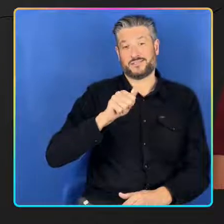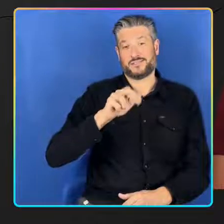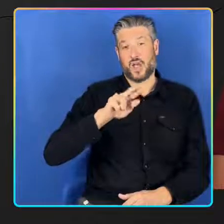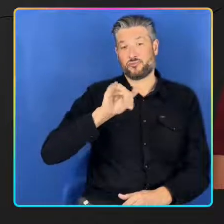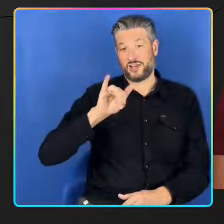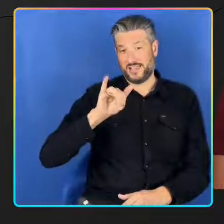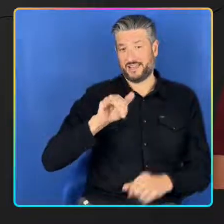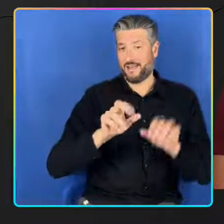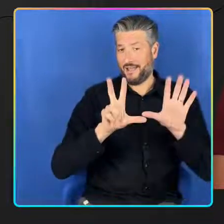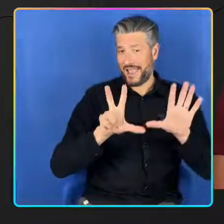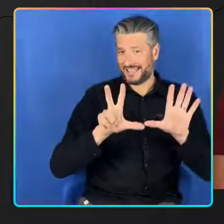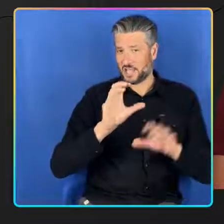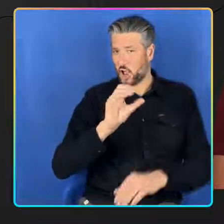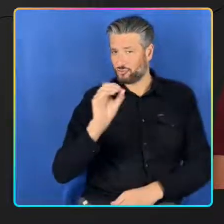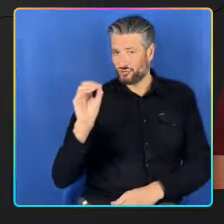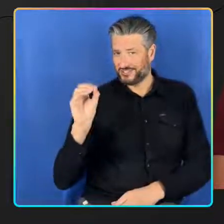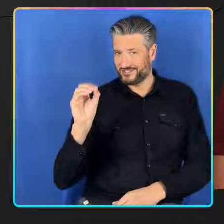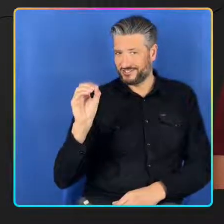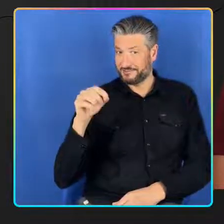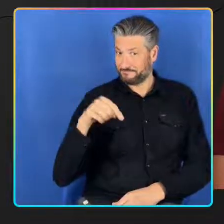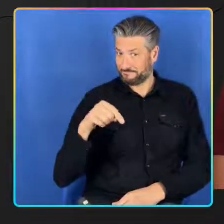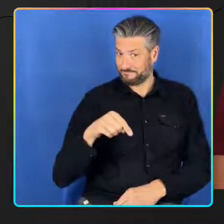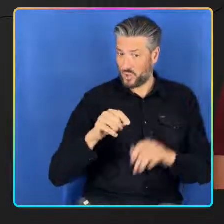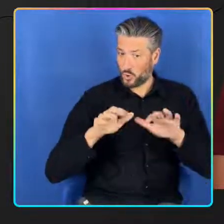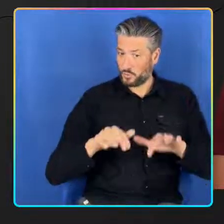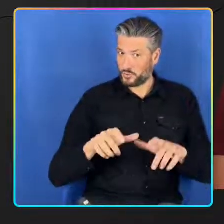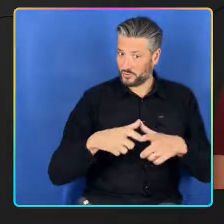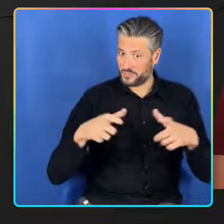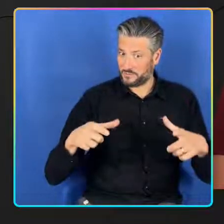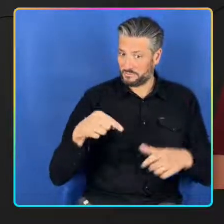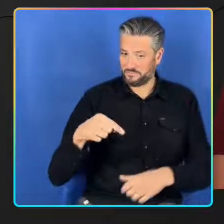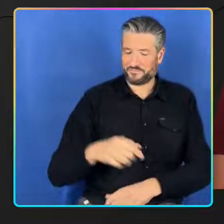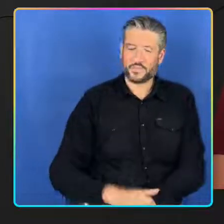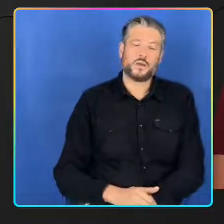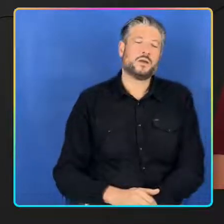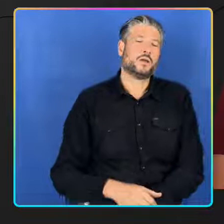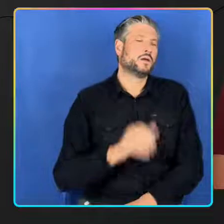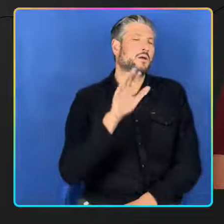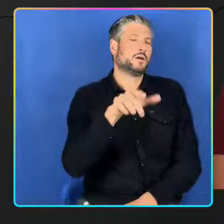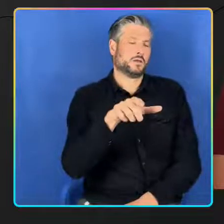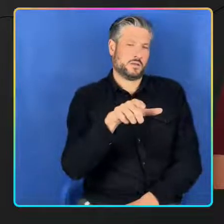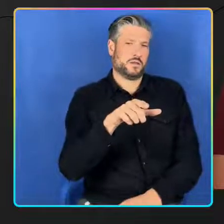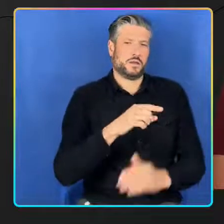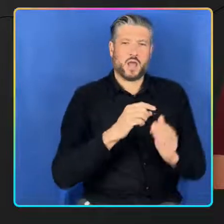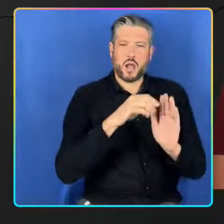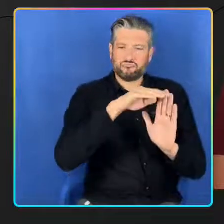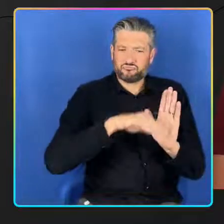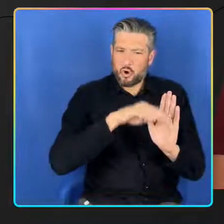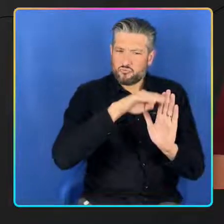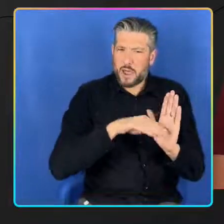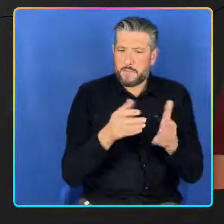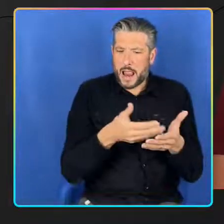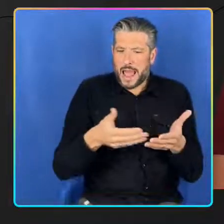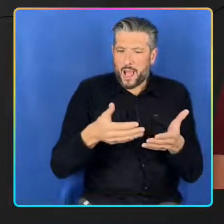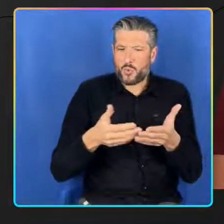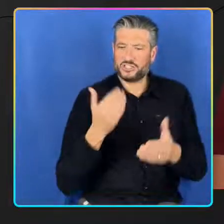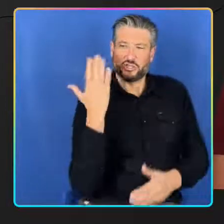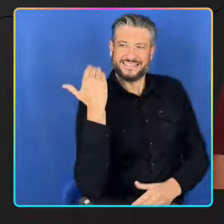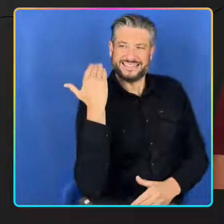Very nice. What programming language was used in the last project you worked on?